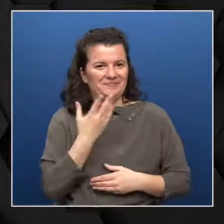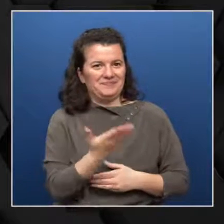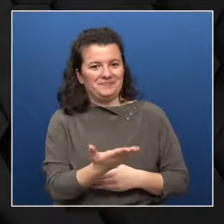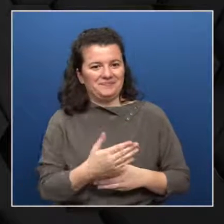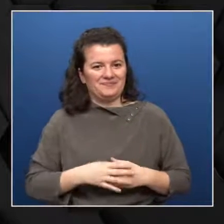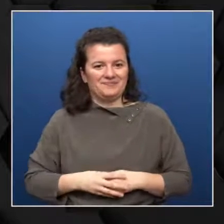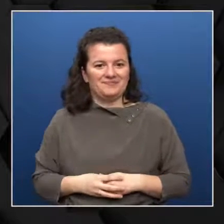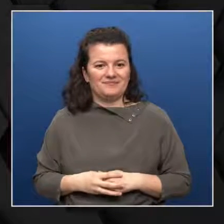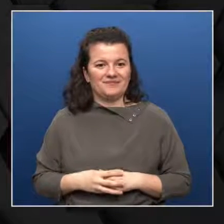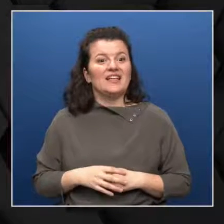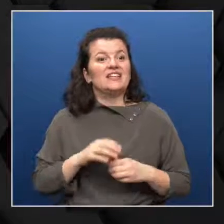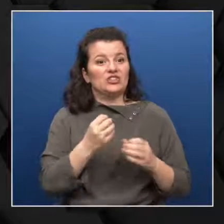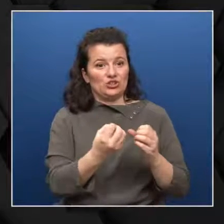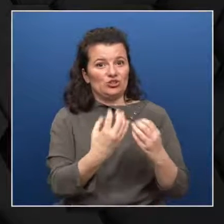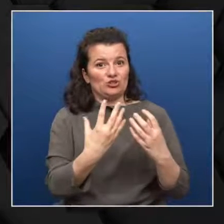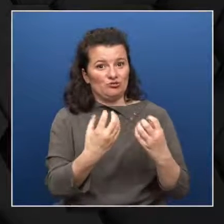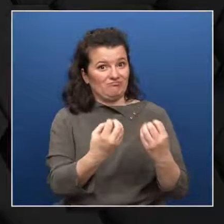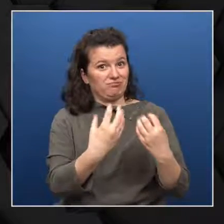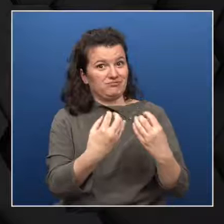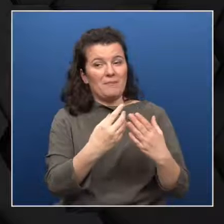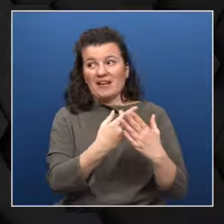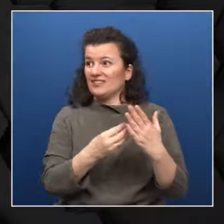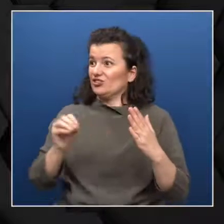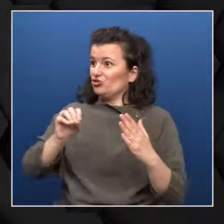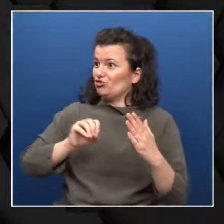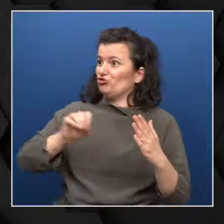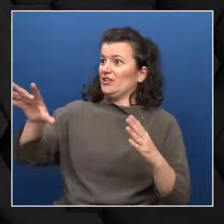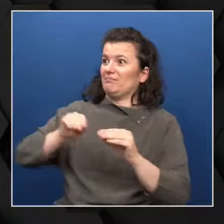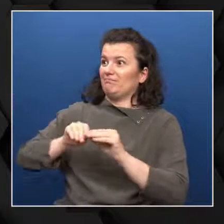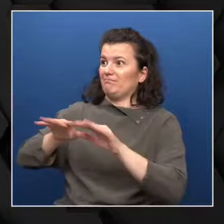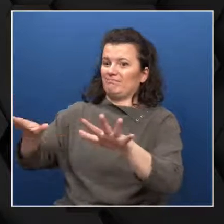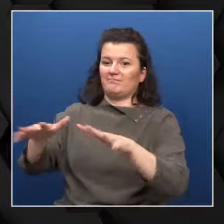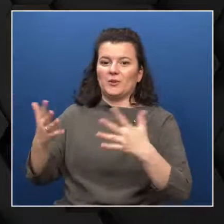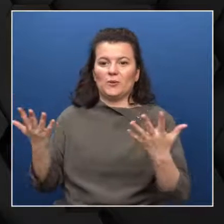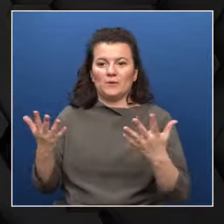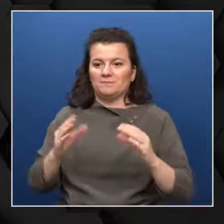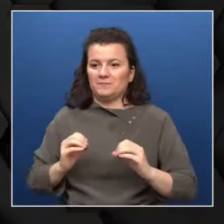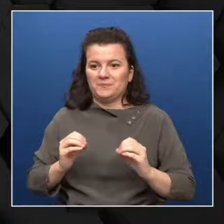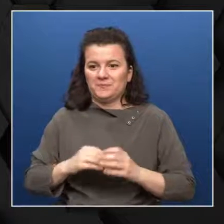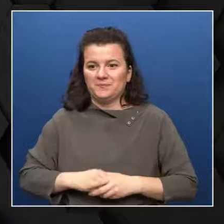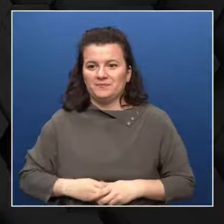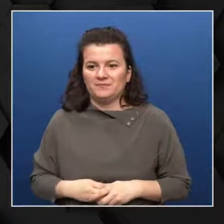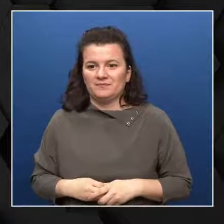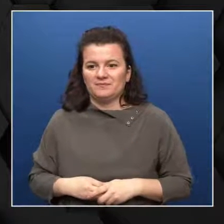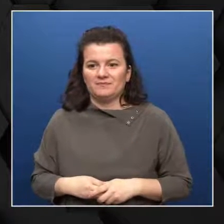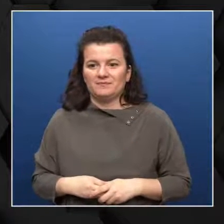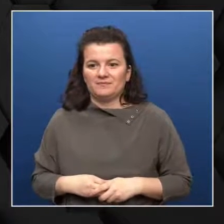stream out. So let me go here and go to